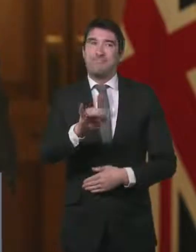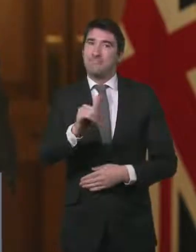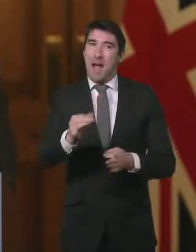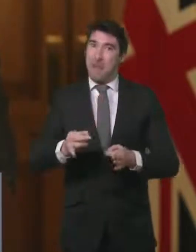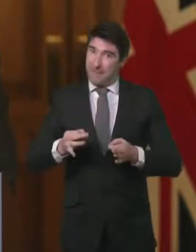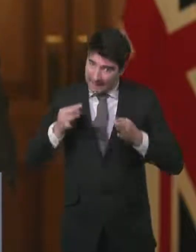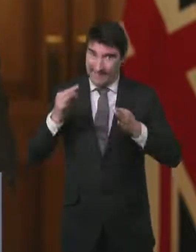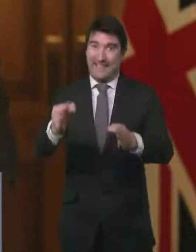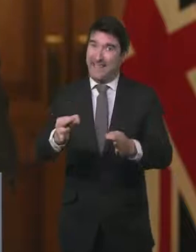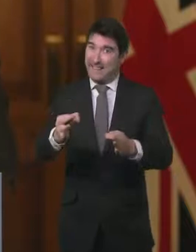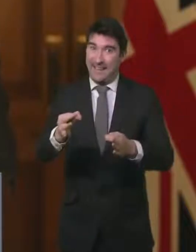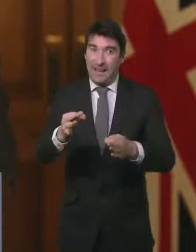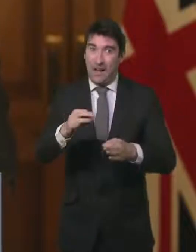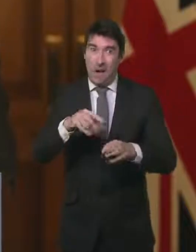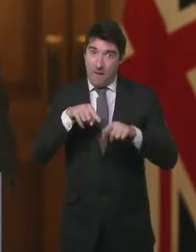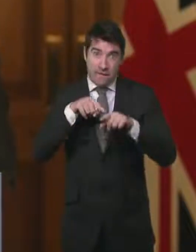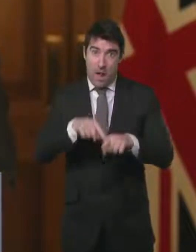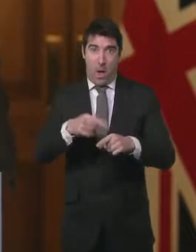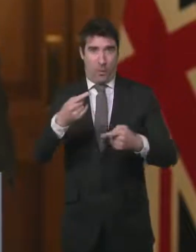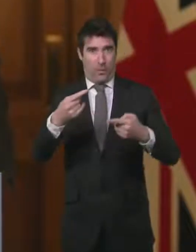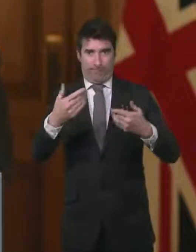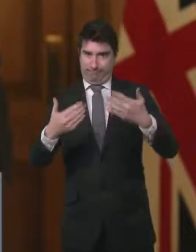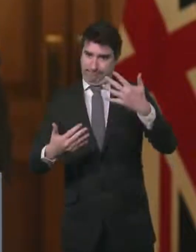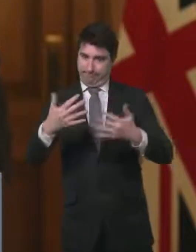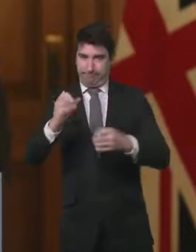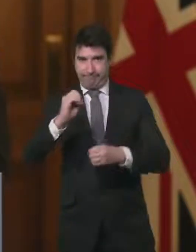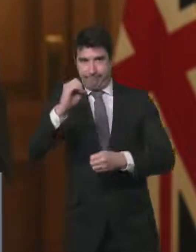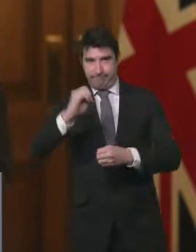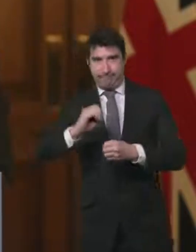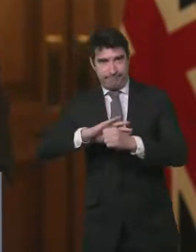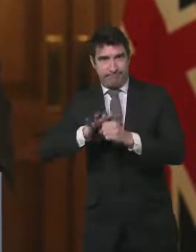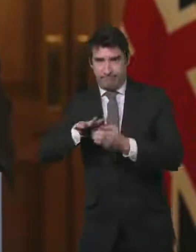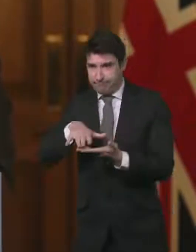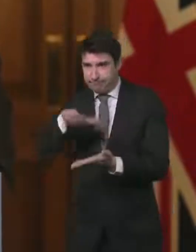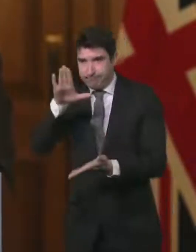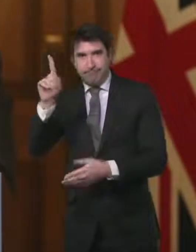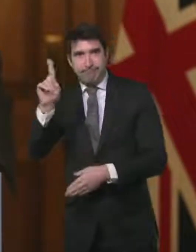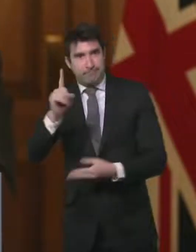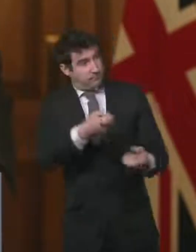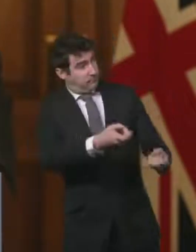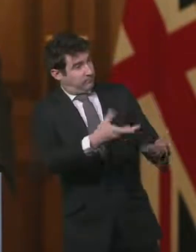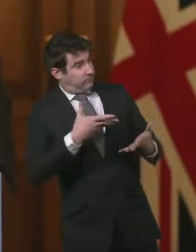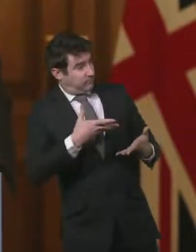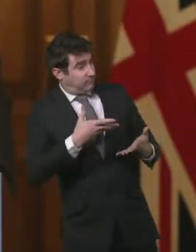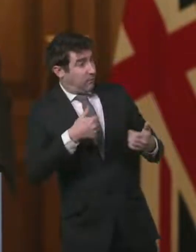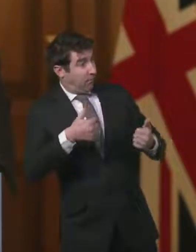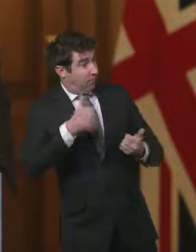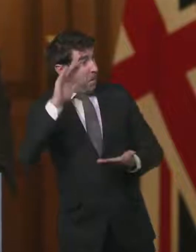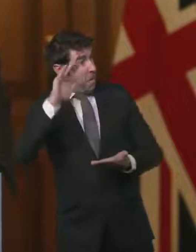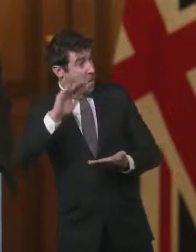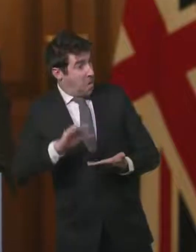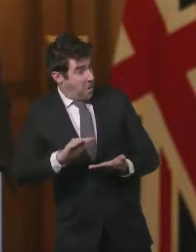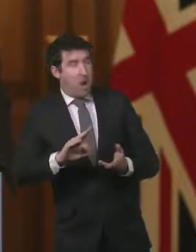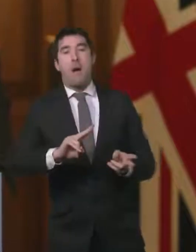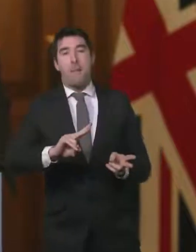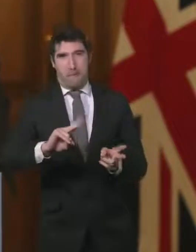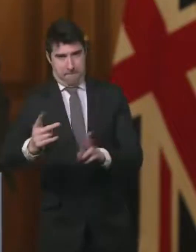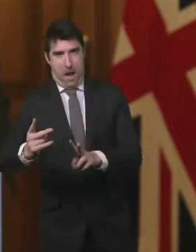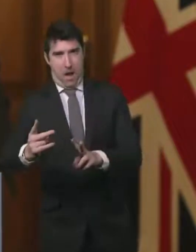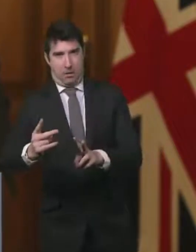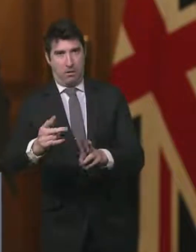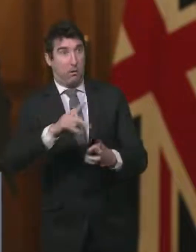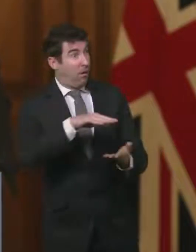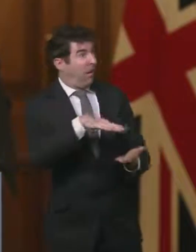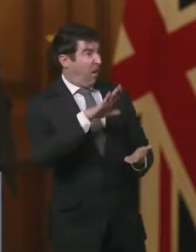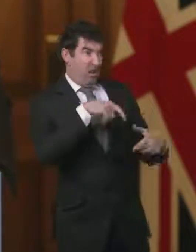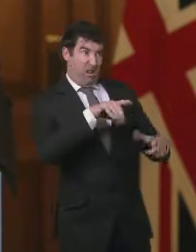tie. the worst affected areas. To minimise disruption in schools and to fight the disease, we're